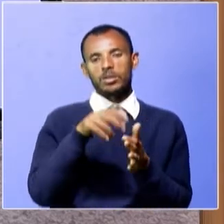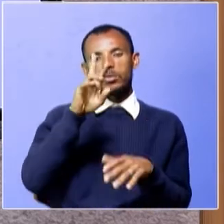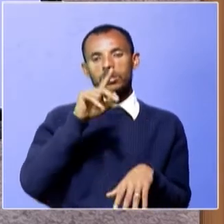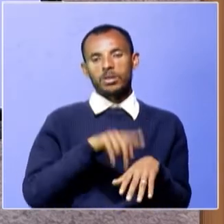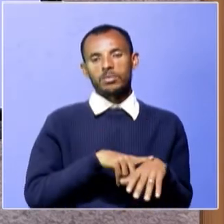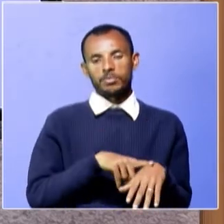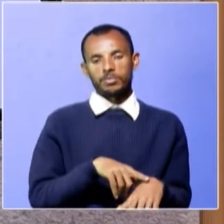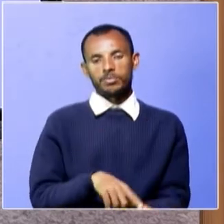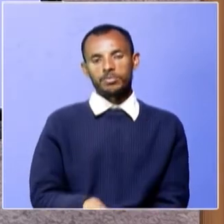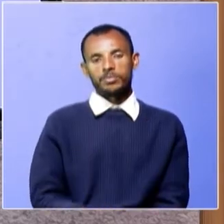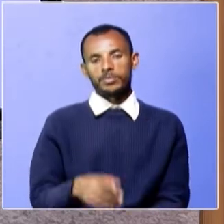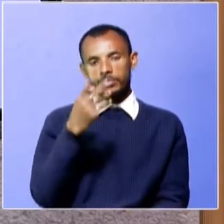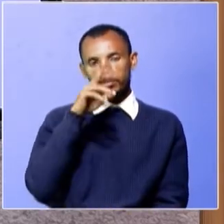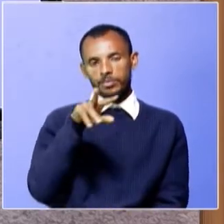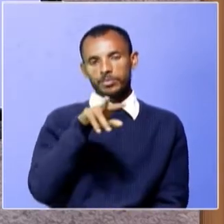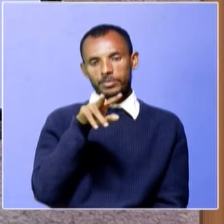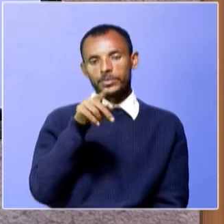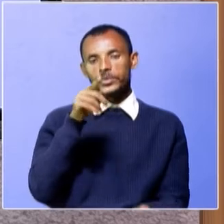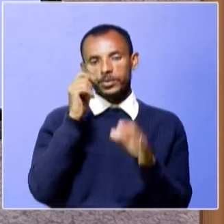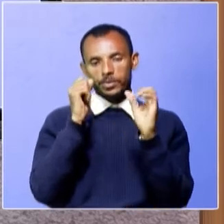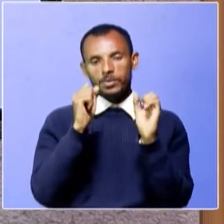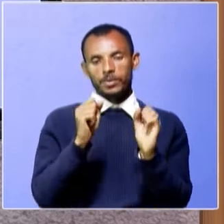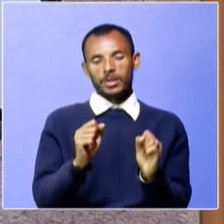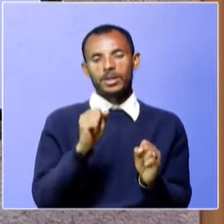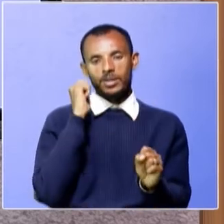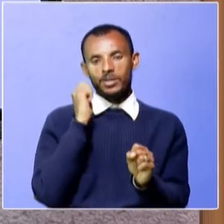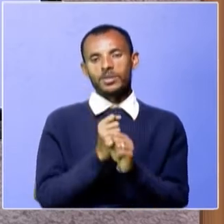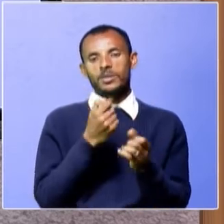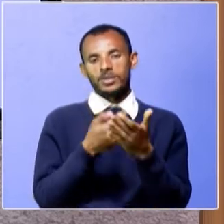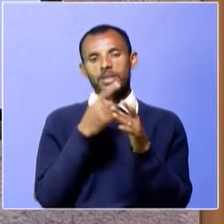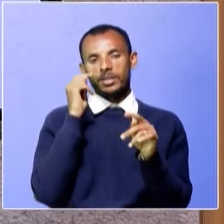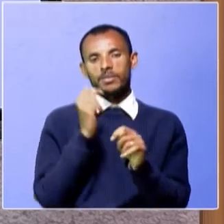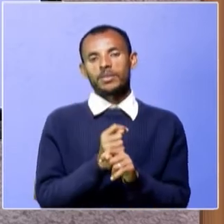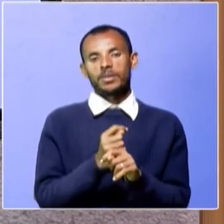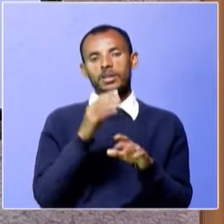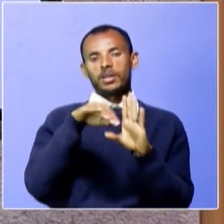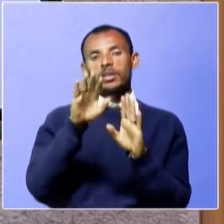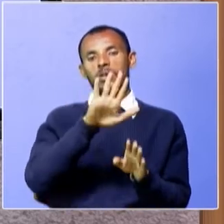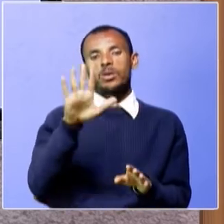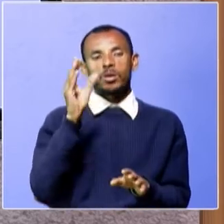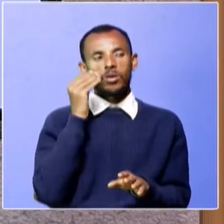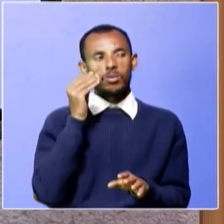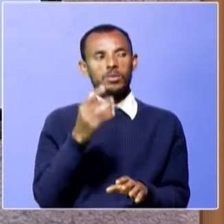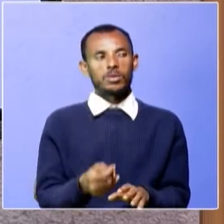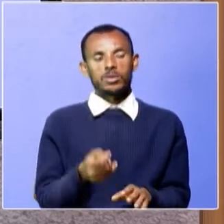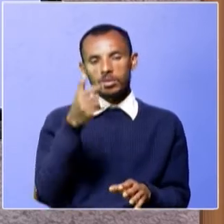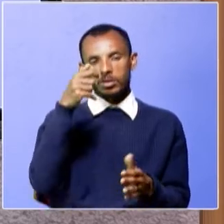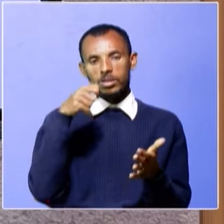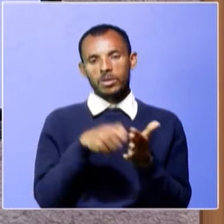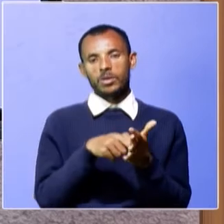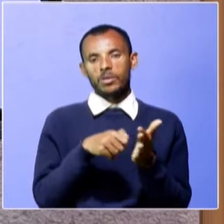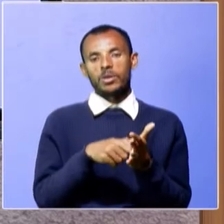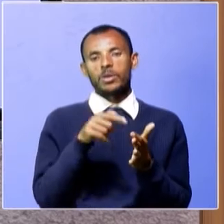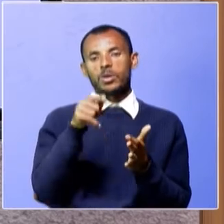twice. Look, you can do this activity in your home. Toss a coin,